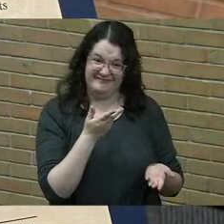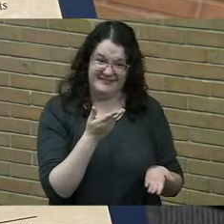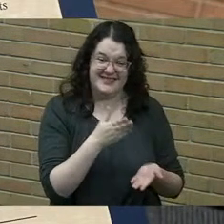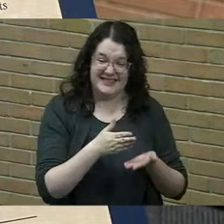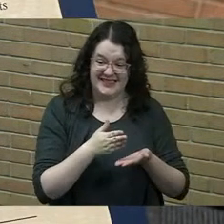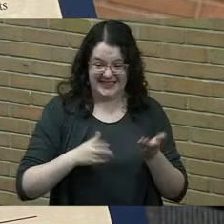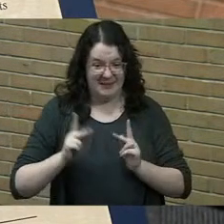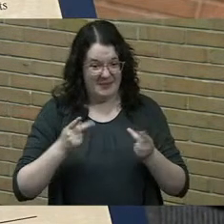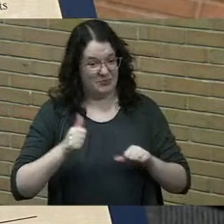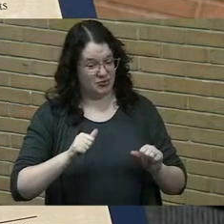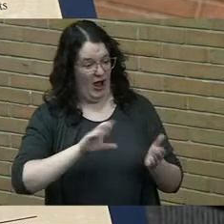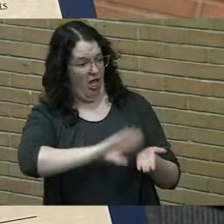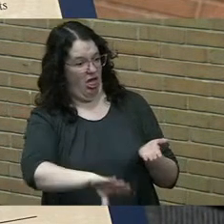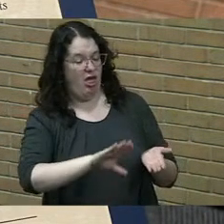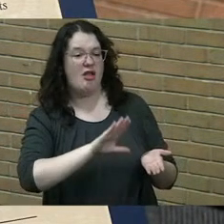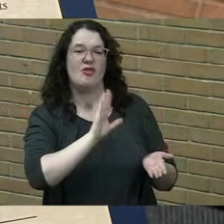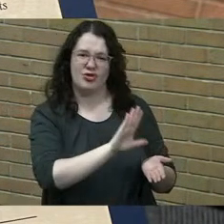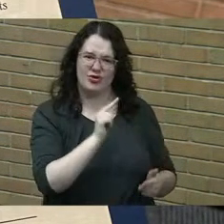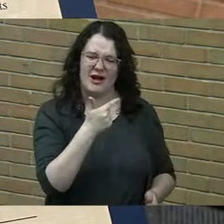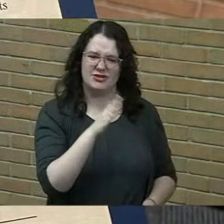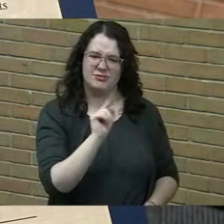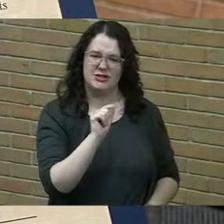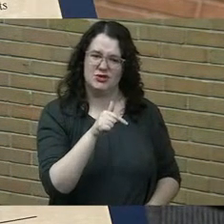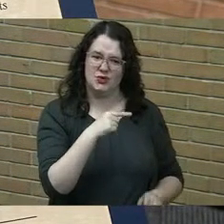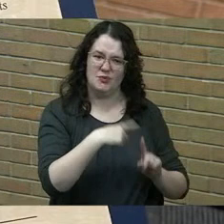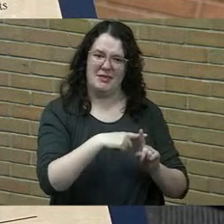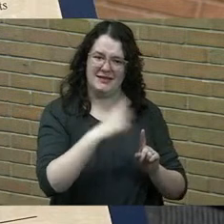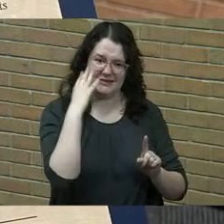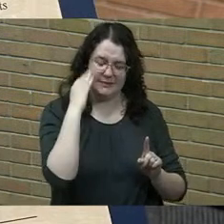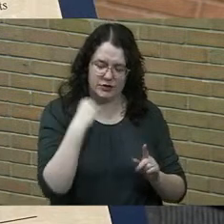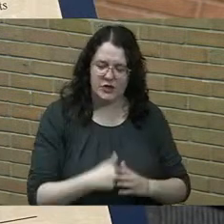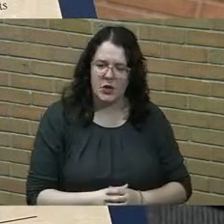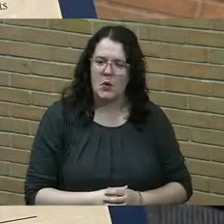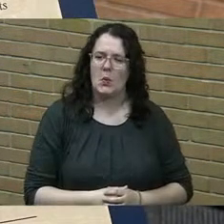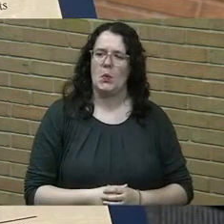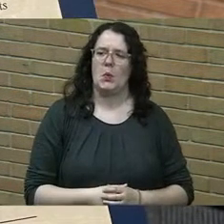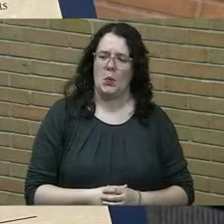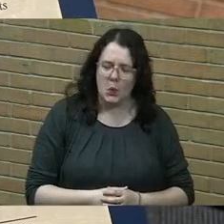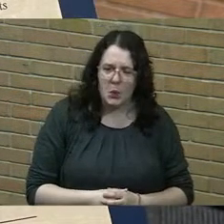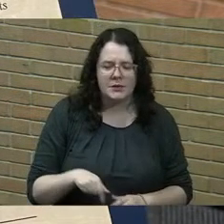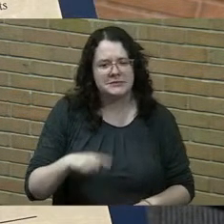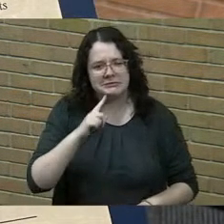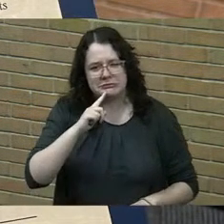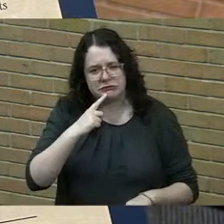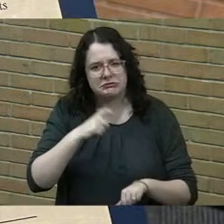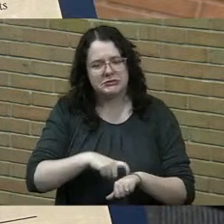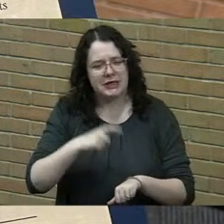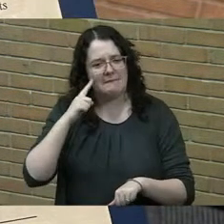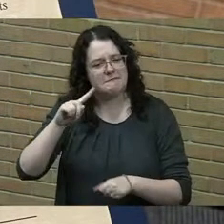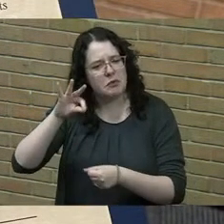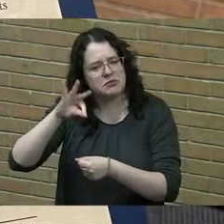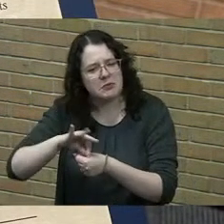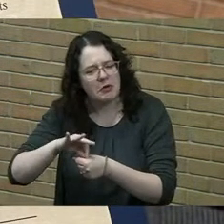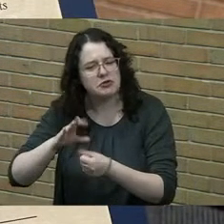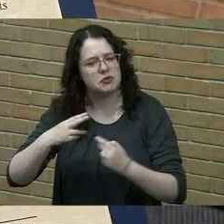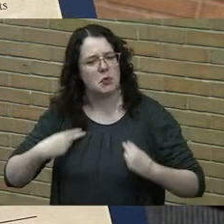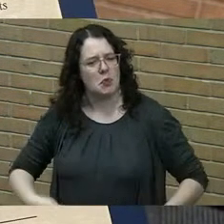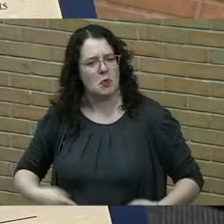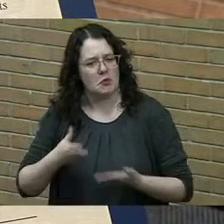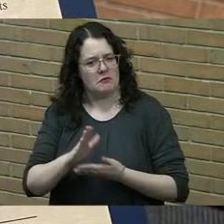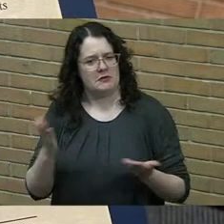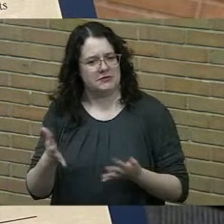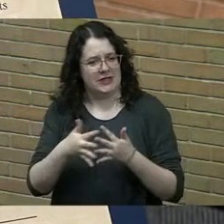experience. And whereas this is a grave time for democracy and human rights in America, making the celebration of